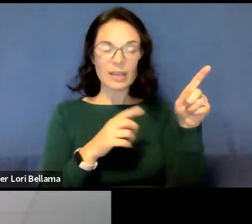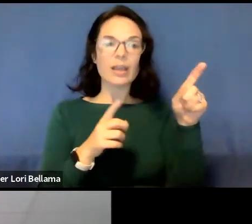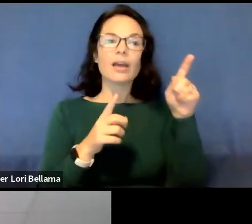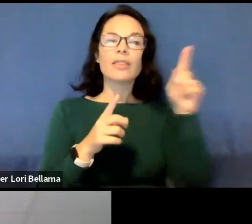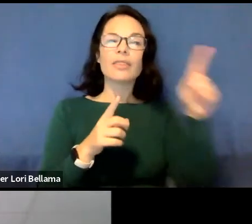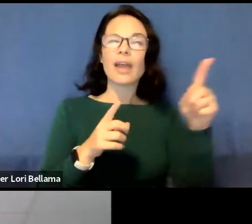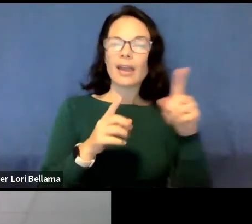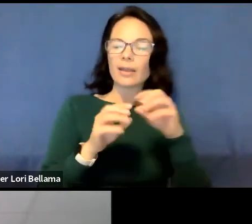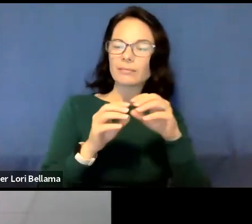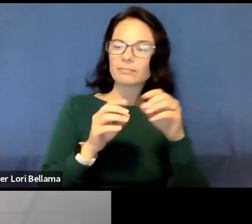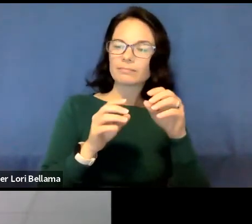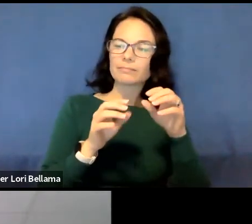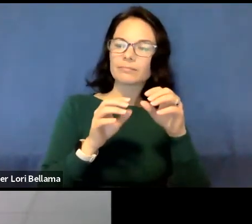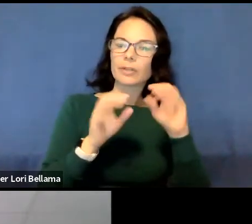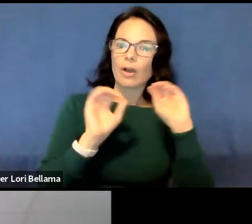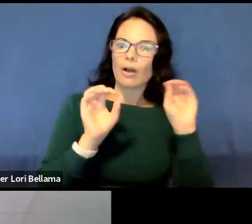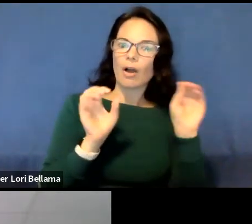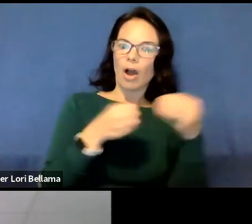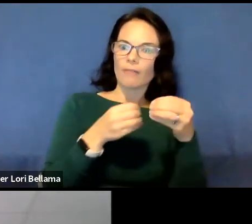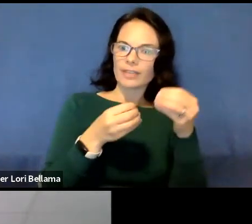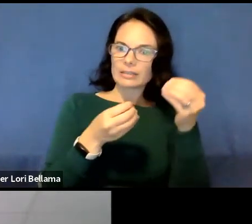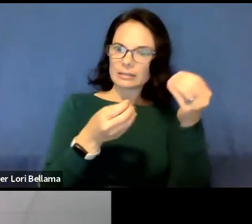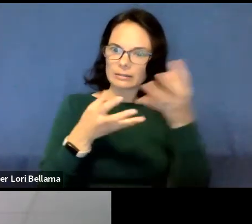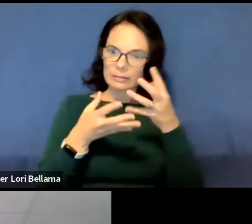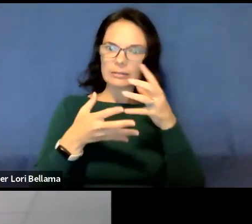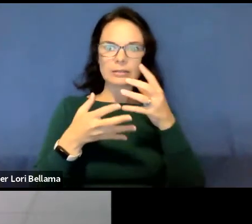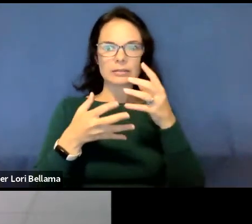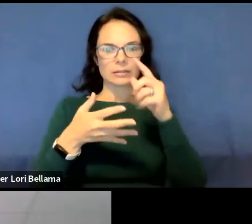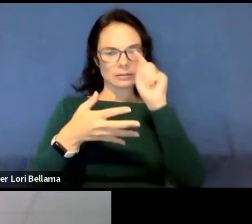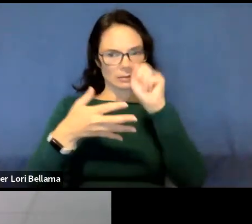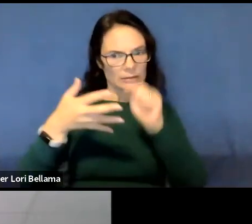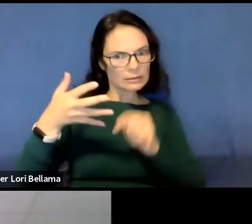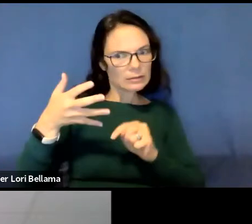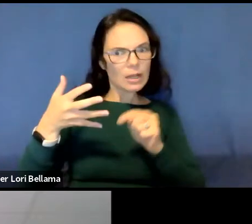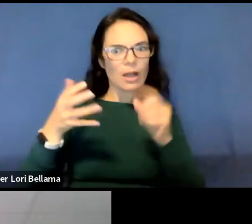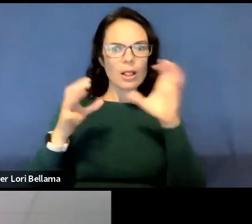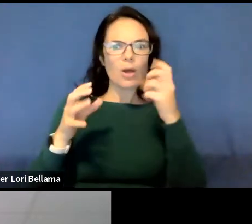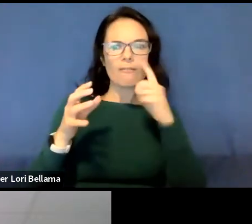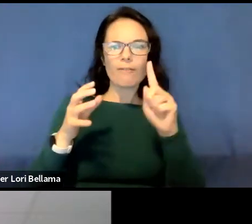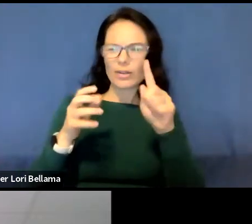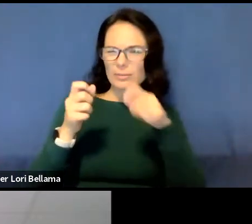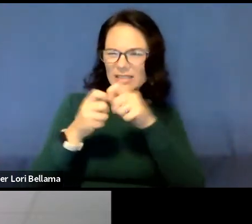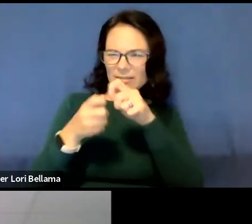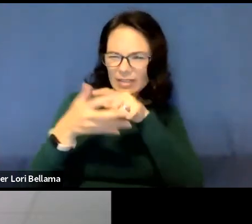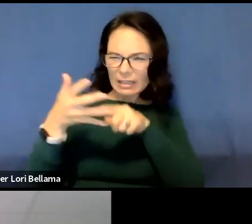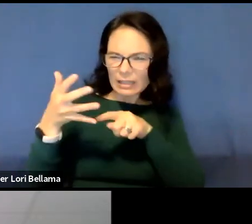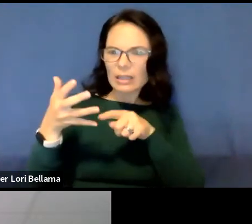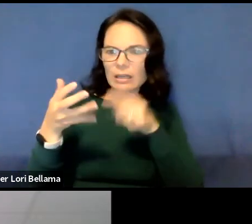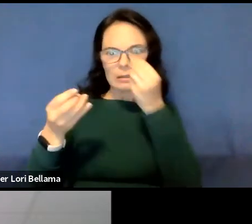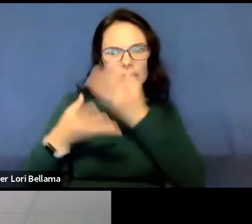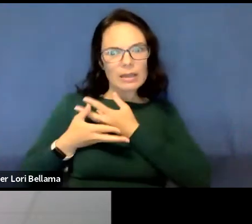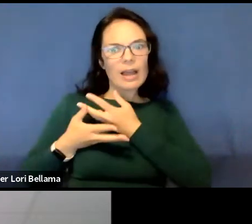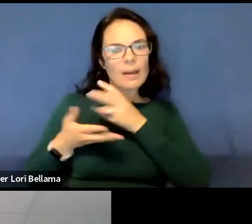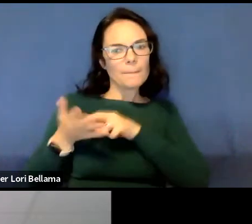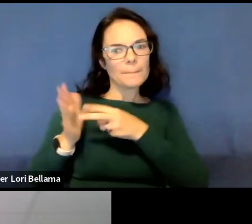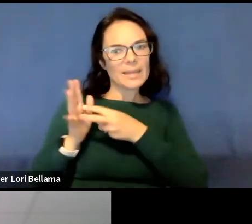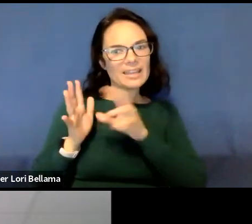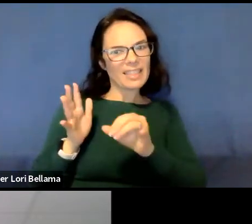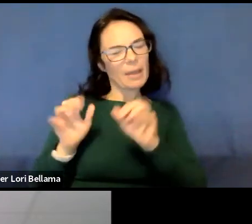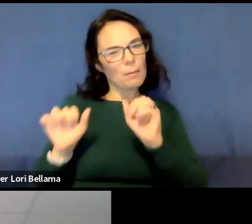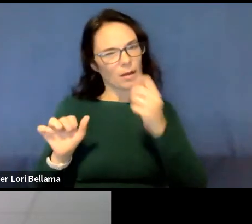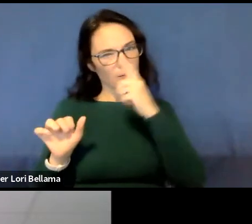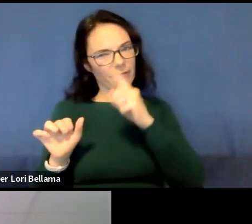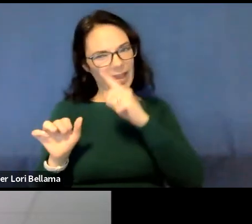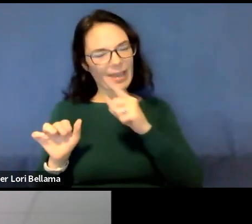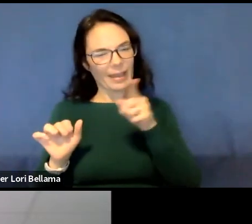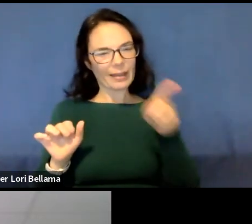indicators, things to look for that should flag us that a student account is possibly fake. And as a result of that, they're actually casting a